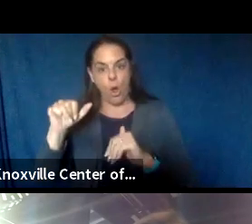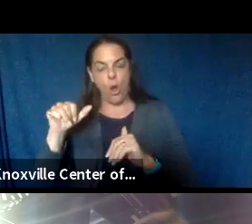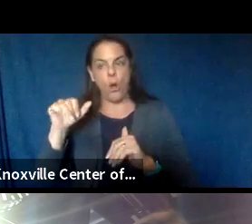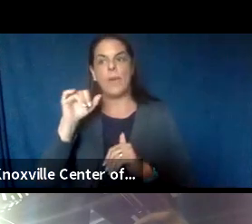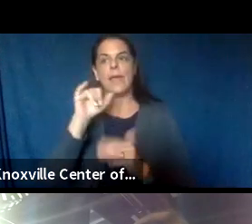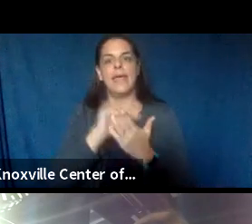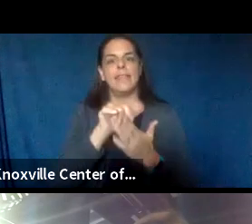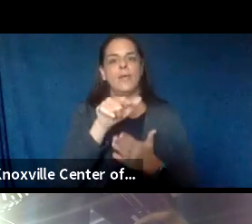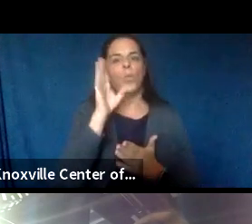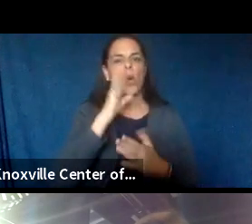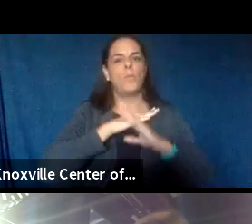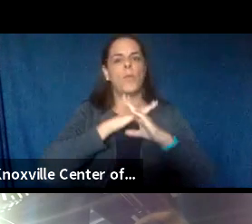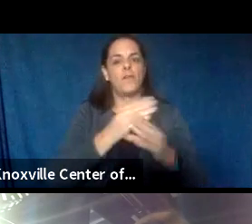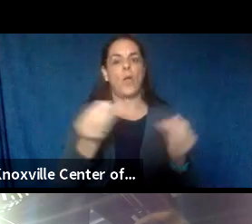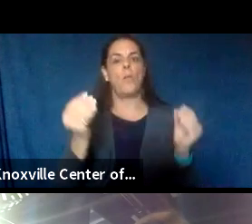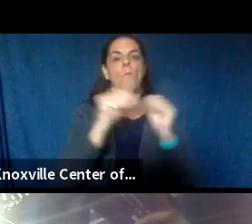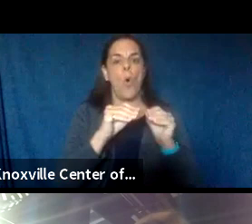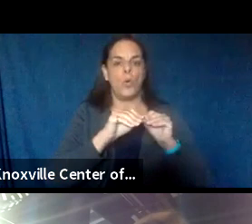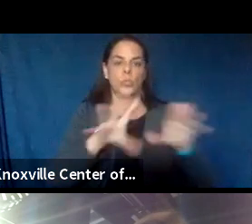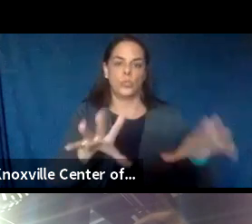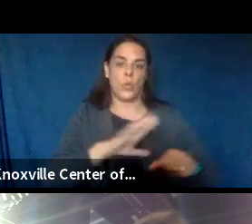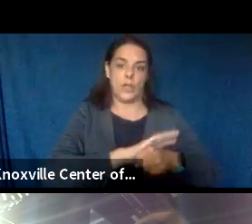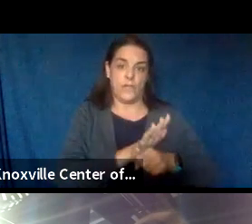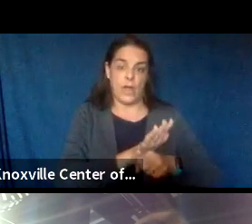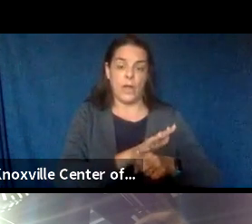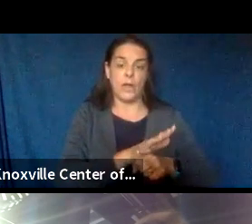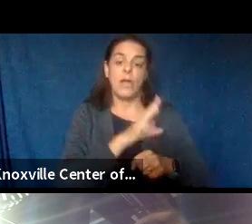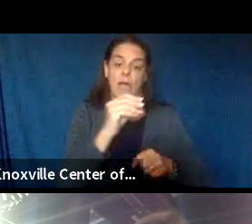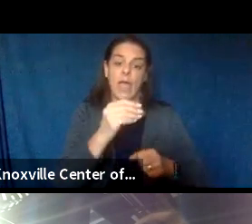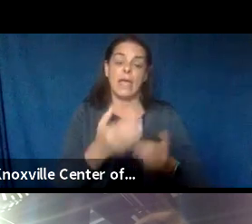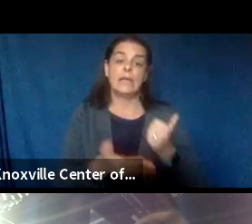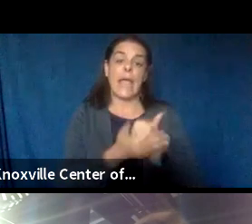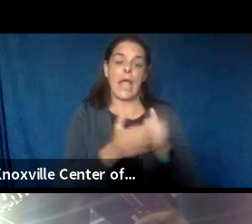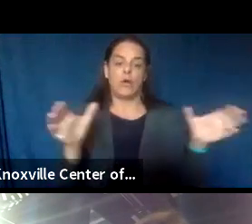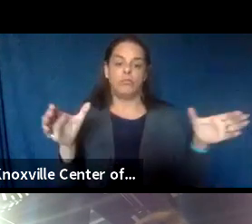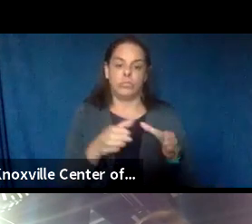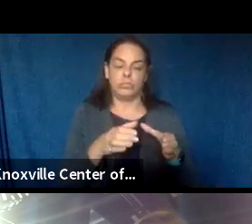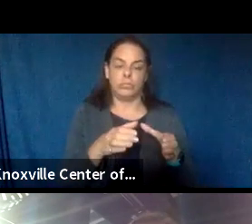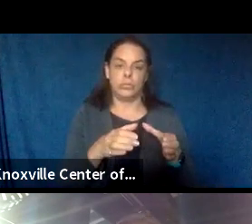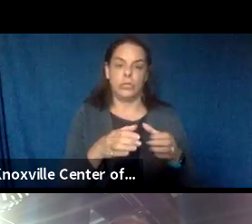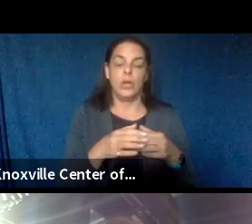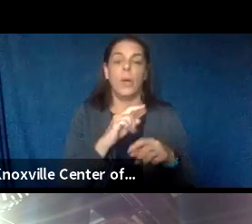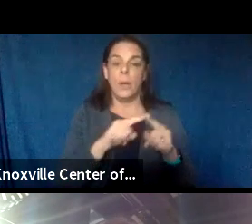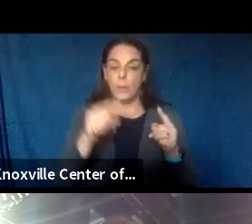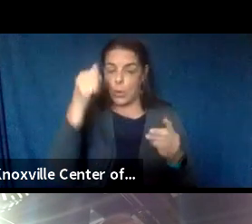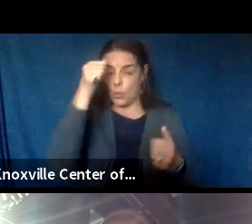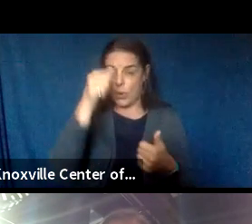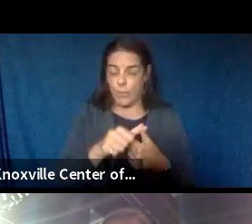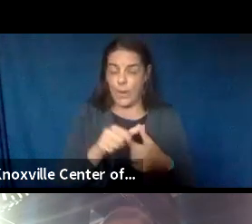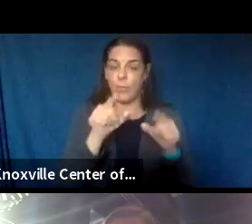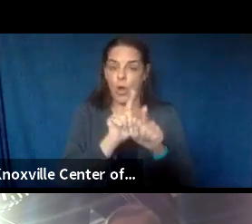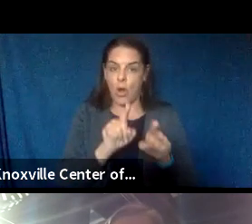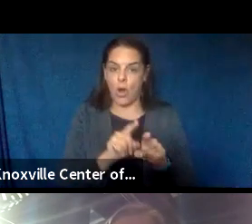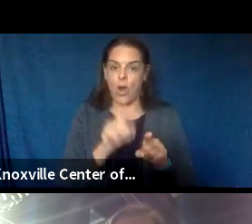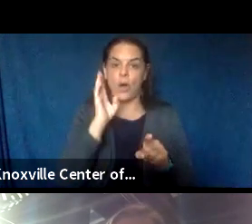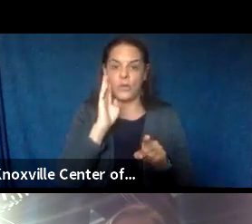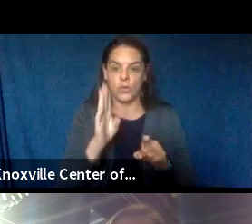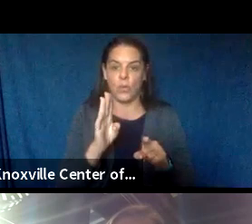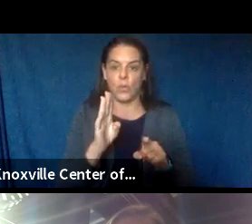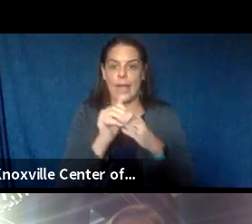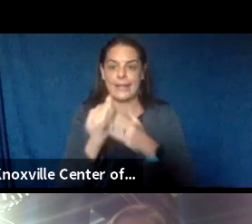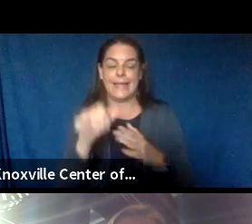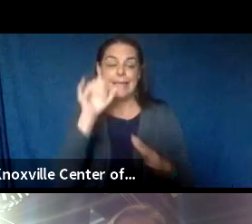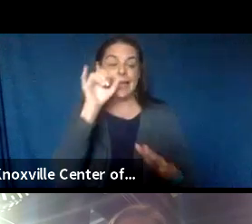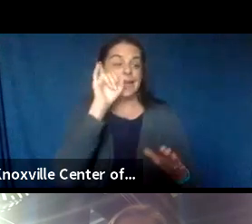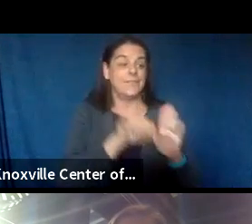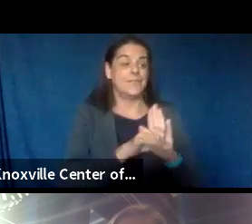prevent further spread of the virus and to help contain it. But again, remember, it's also going to lead to the identifying of more cases